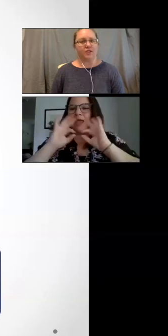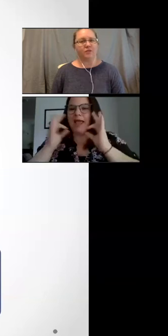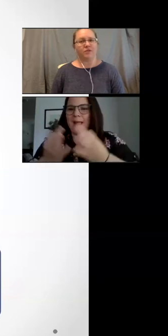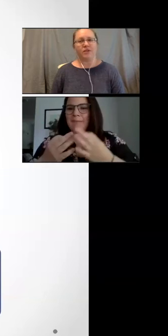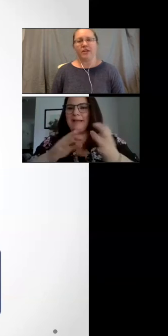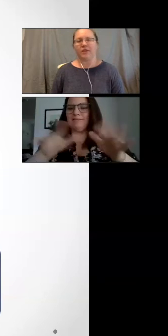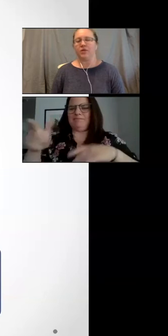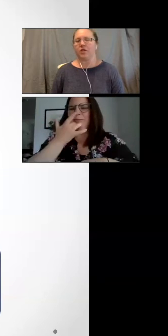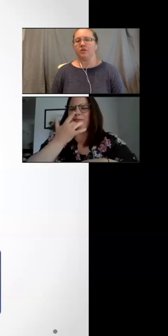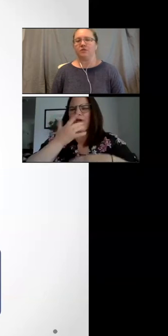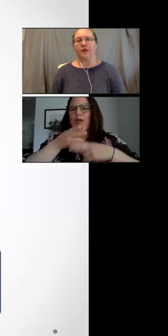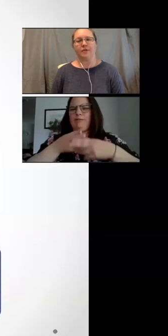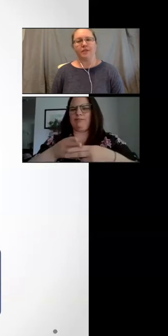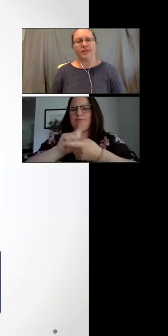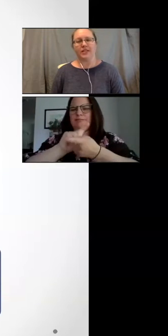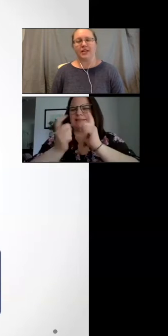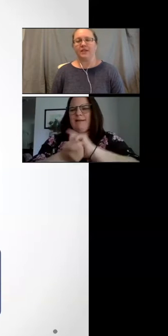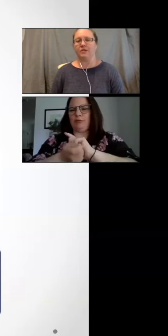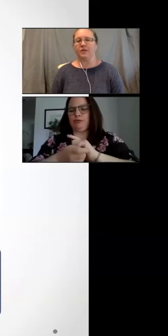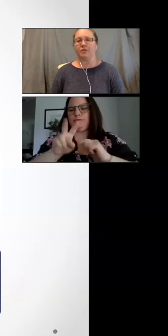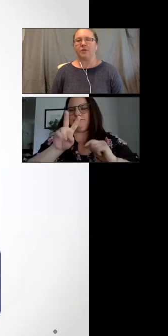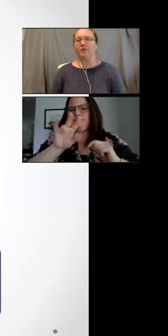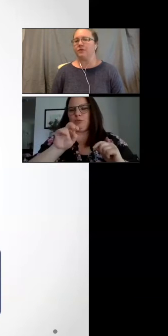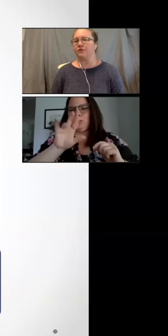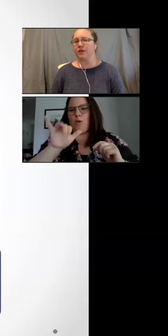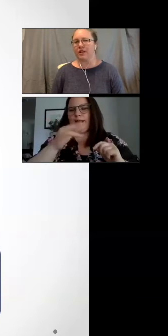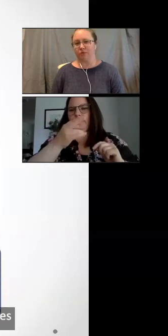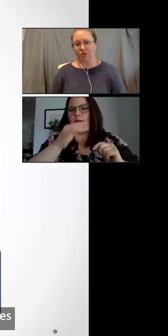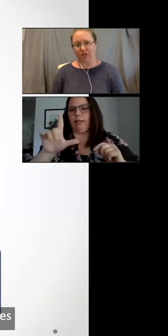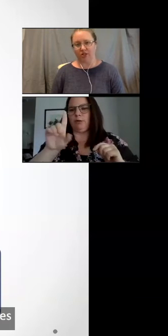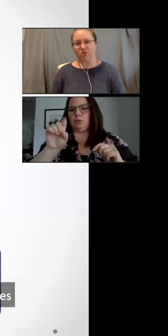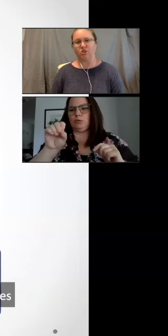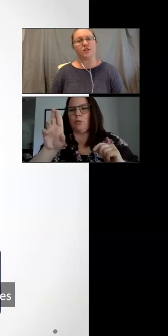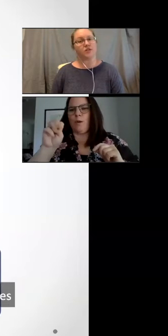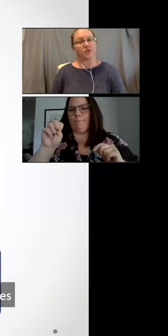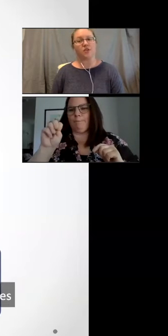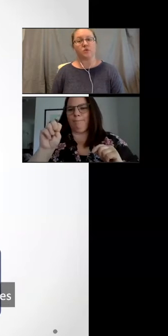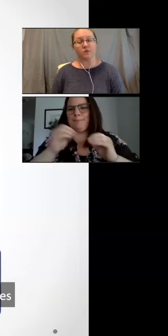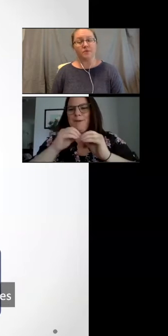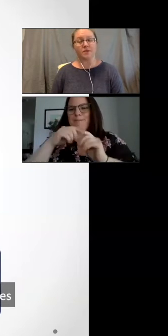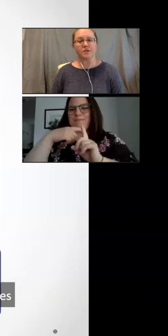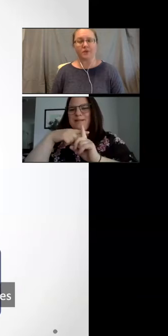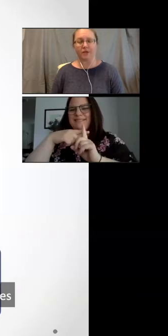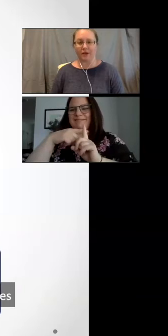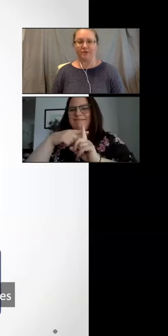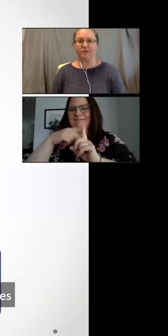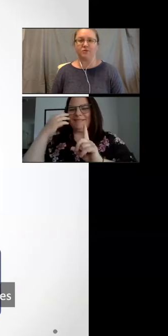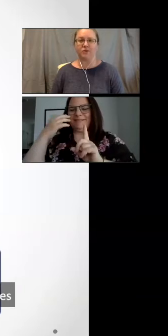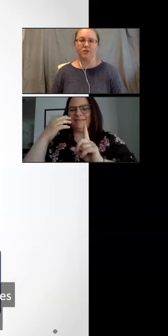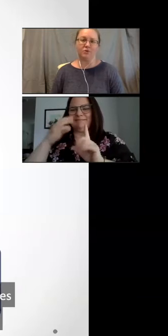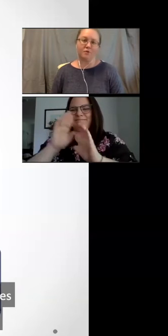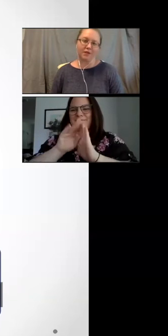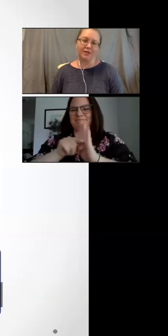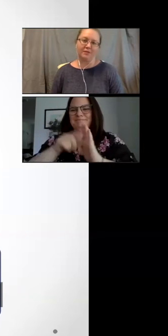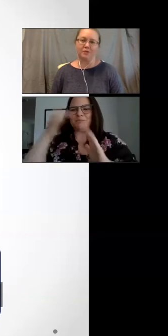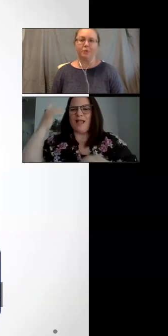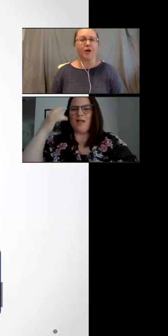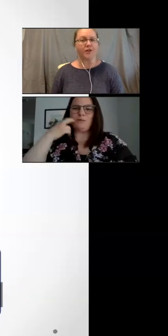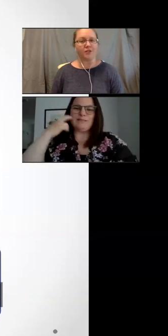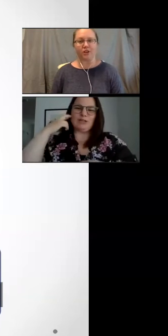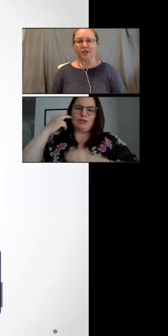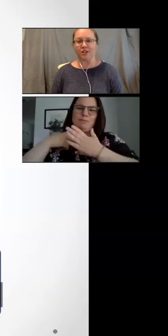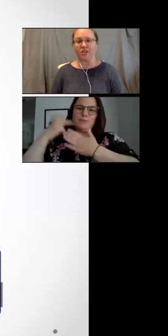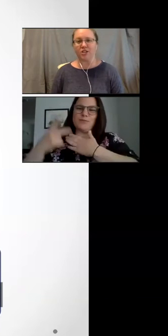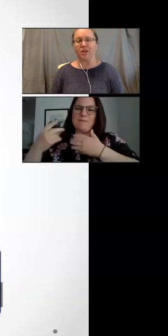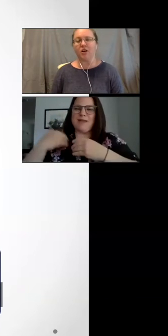surveyed the community, we talked to families, and there was a preference for a name change to just the dorms. So we now have Victory Hill Dorms. It has a much more